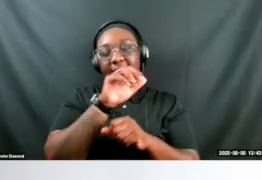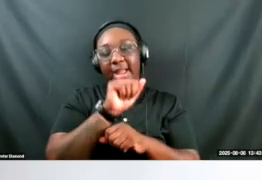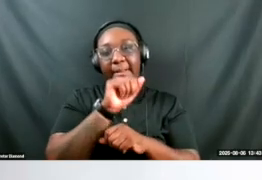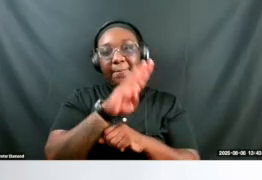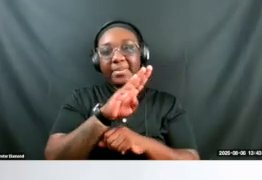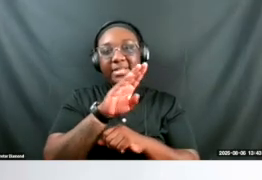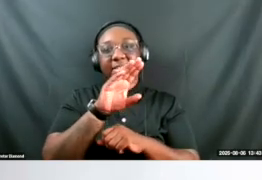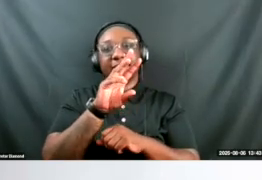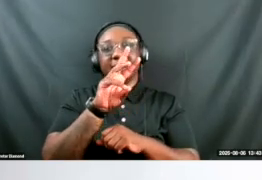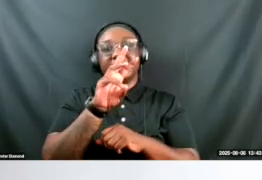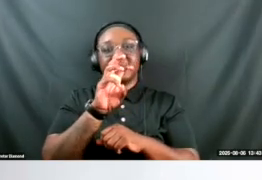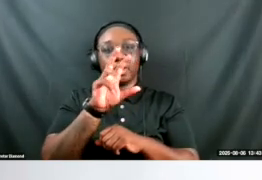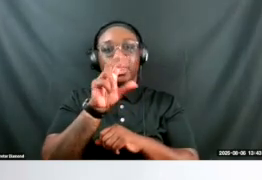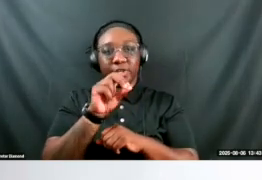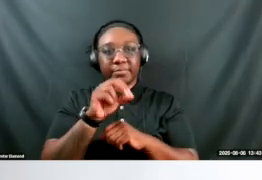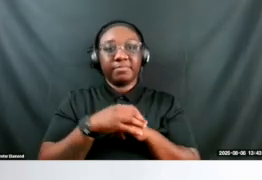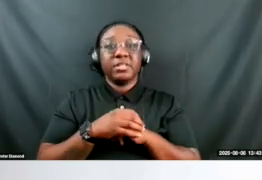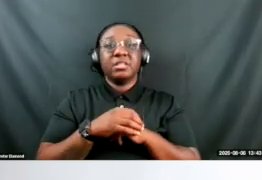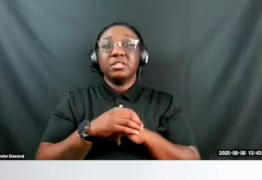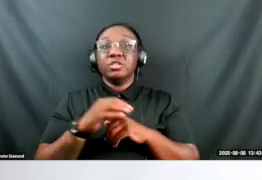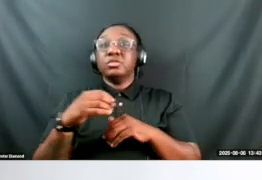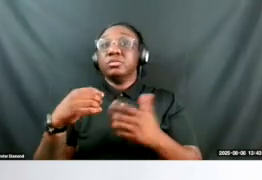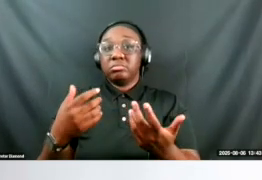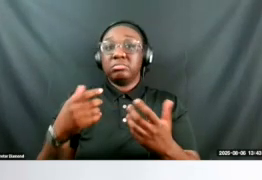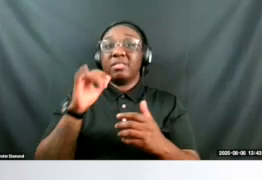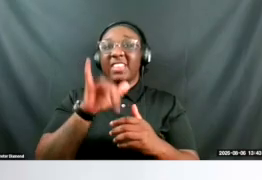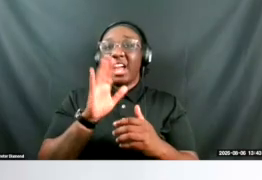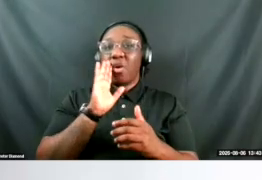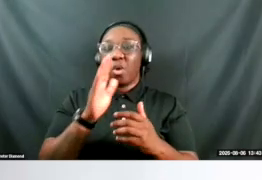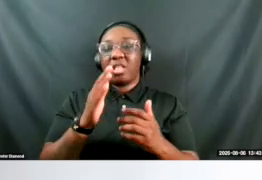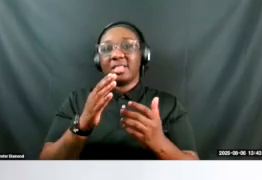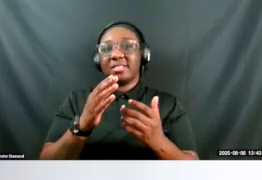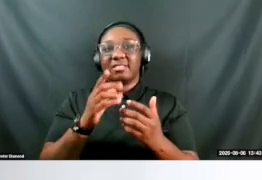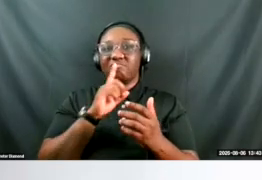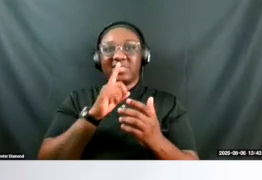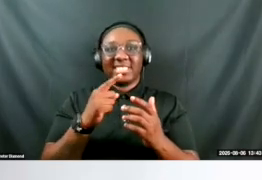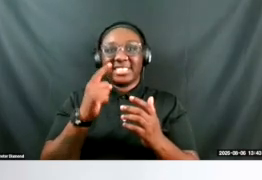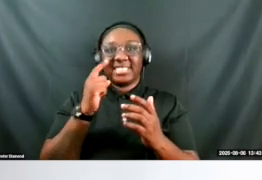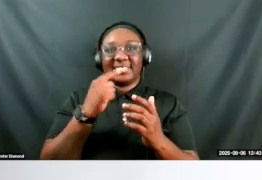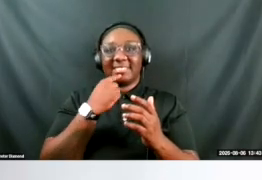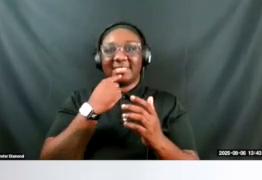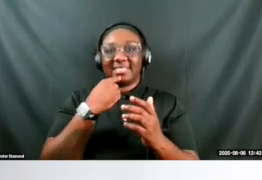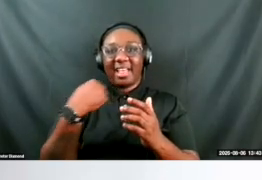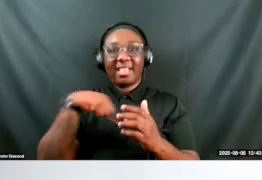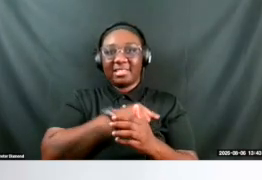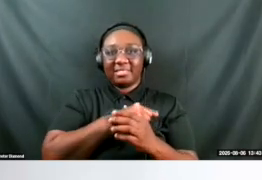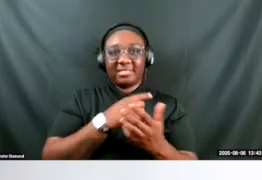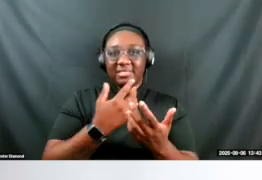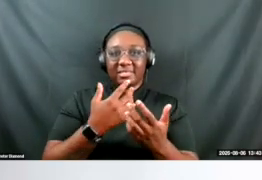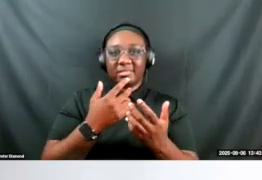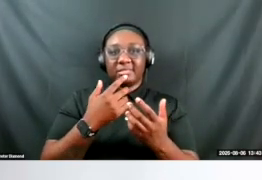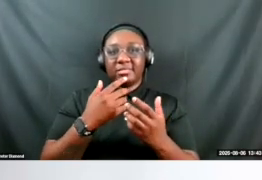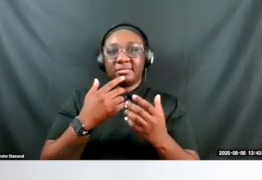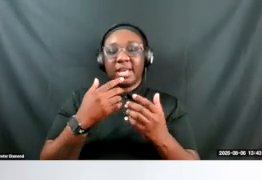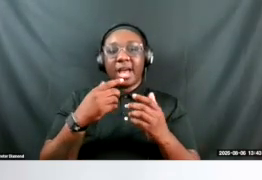the regional Clean Cars for All programs and DCAP efforts. It informs the long-term direction of both programs,